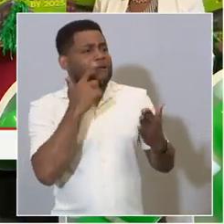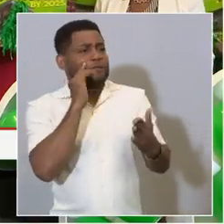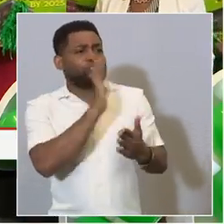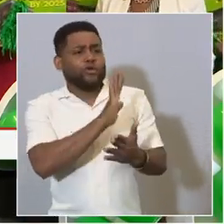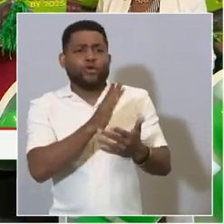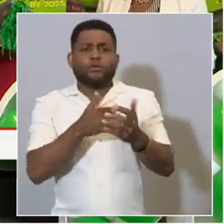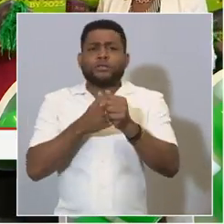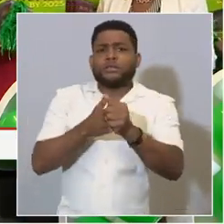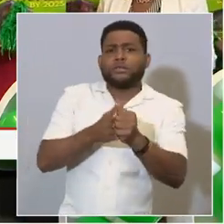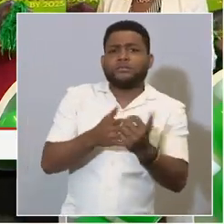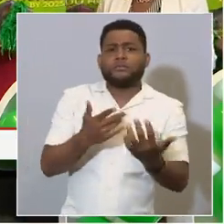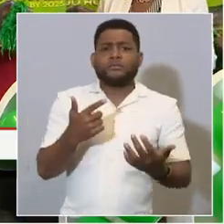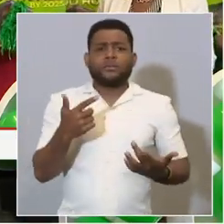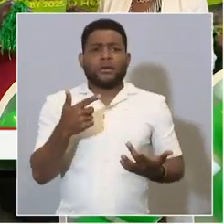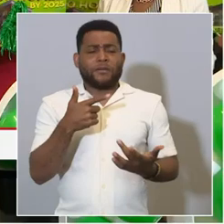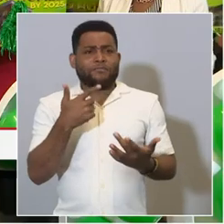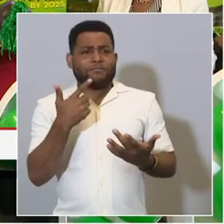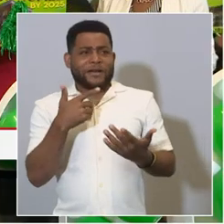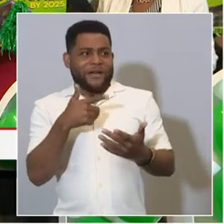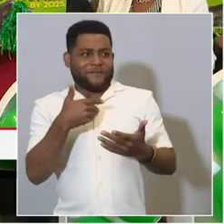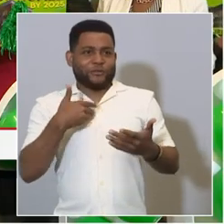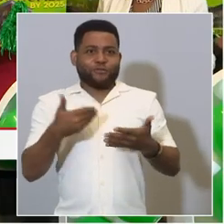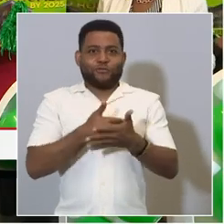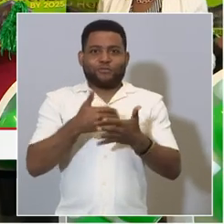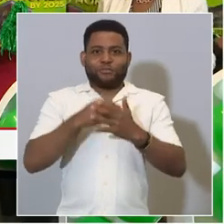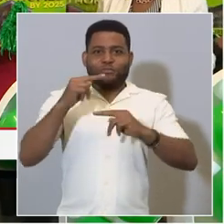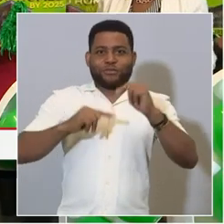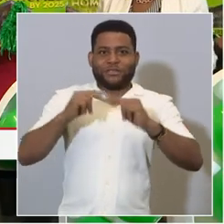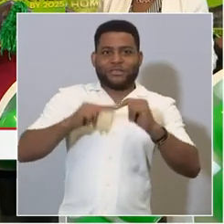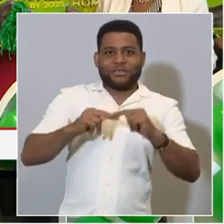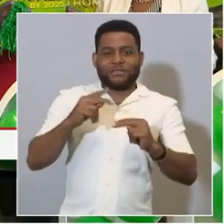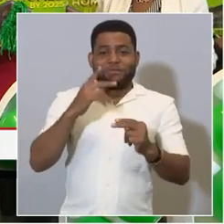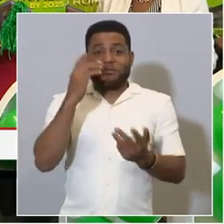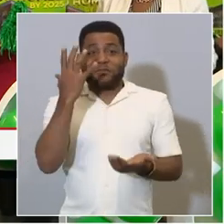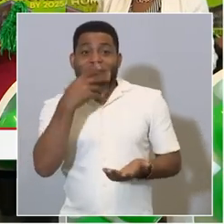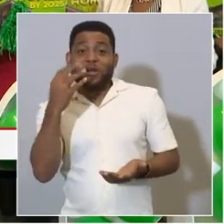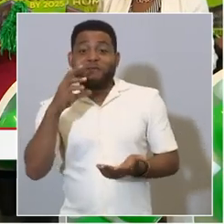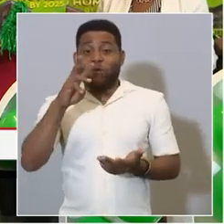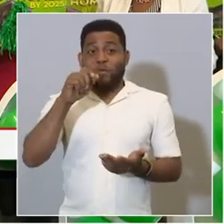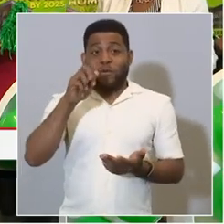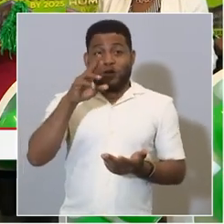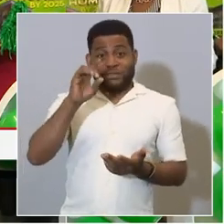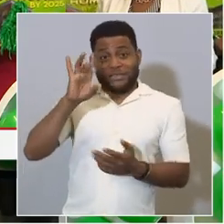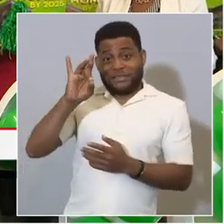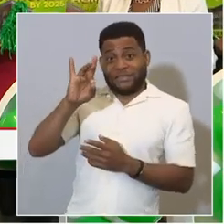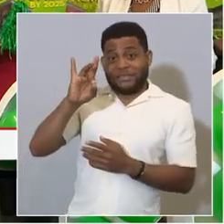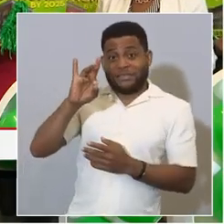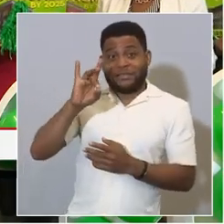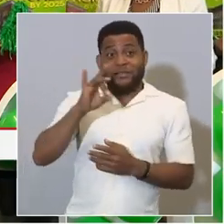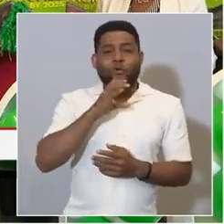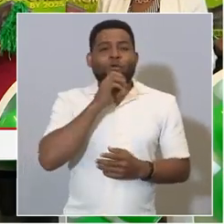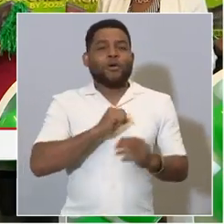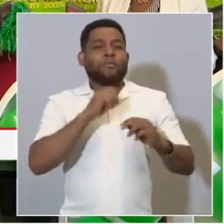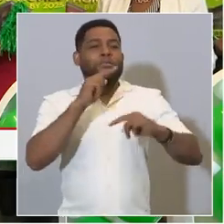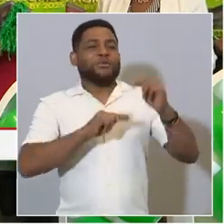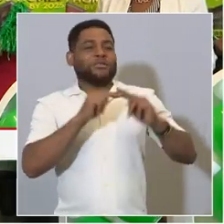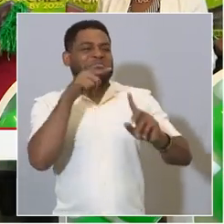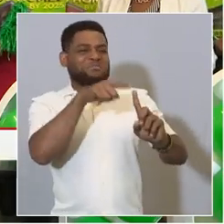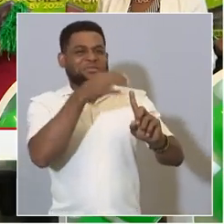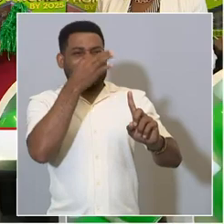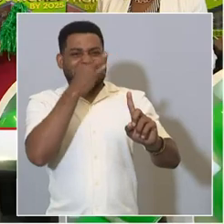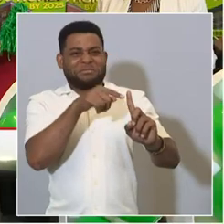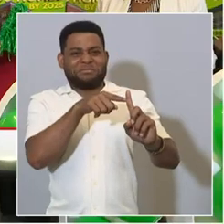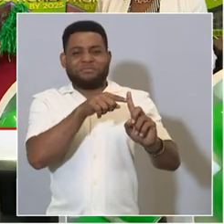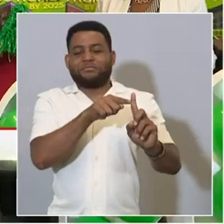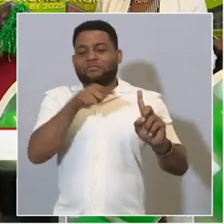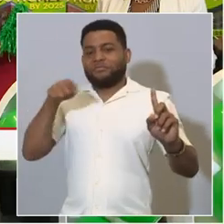the street in beautiful Ward 8. Also near an intersection that we promised to